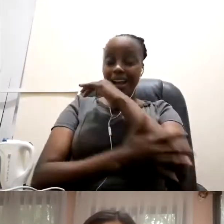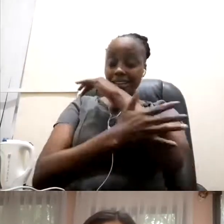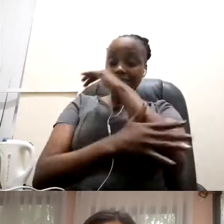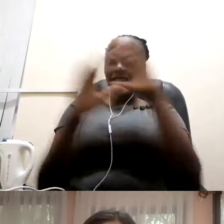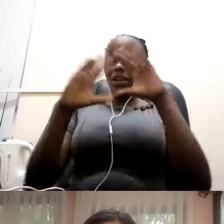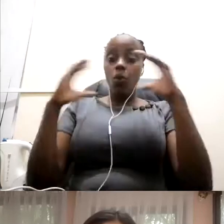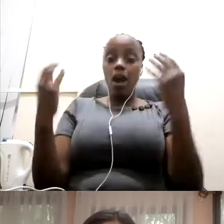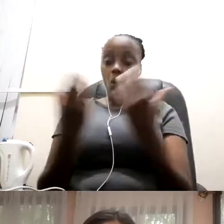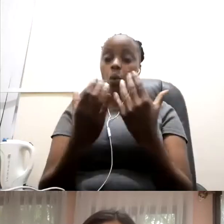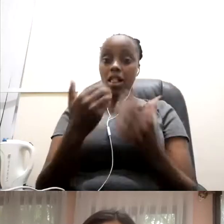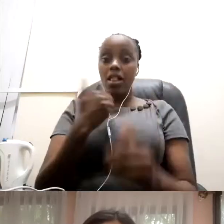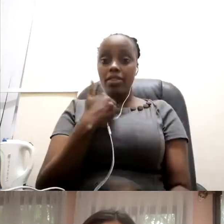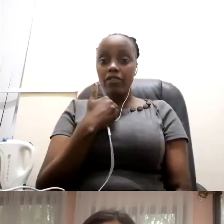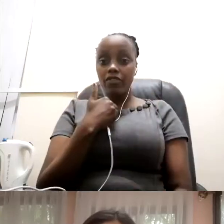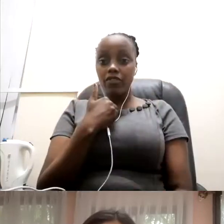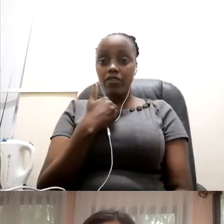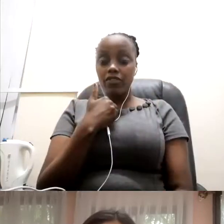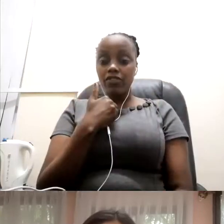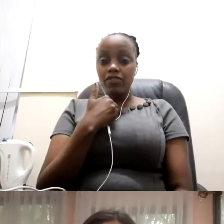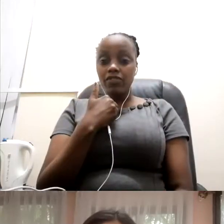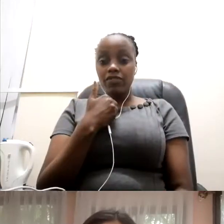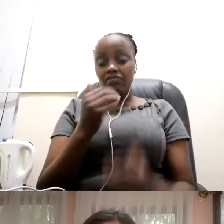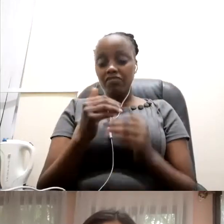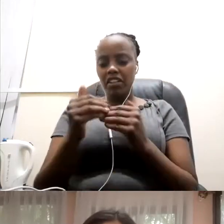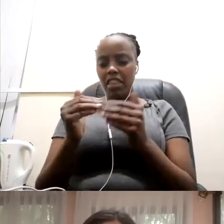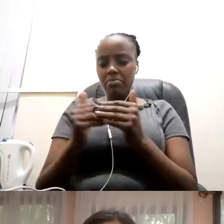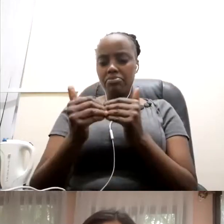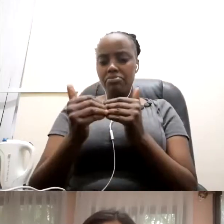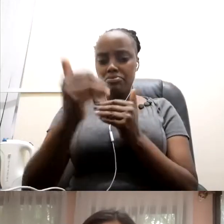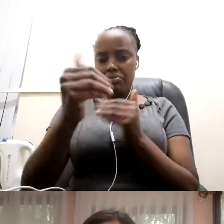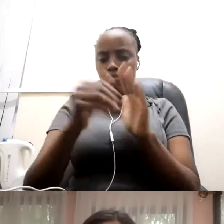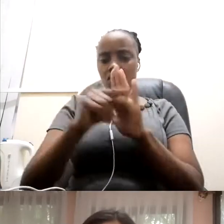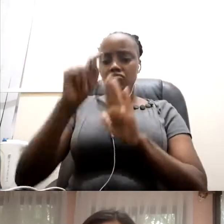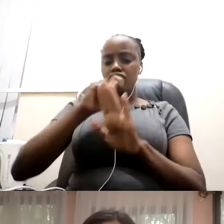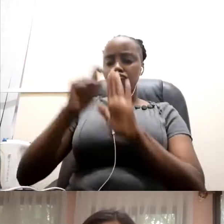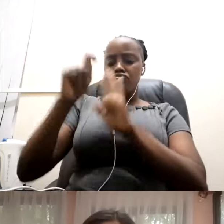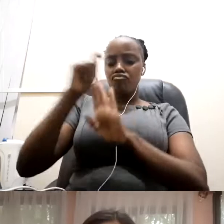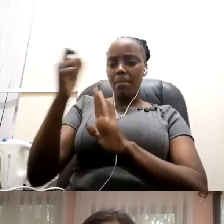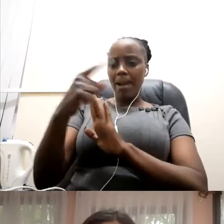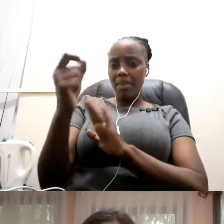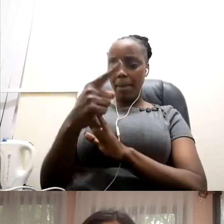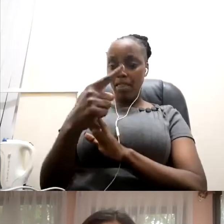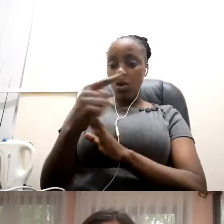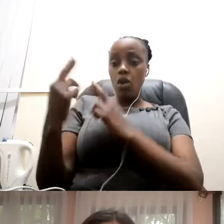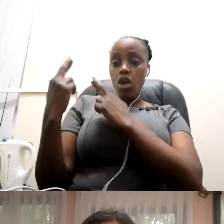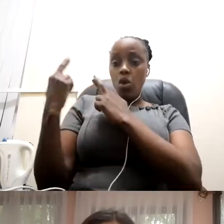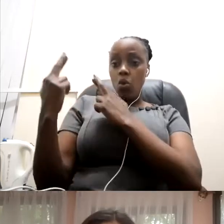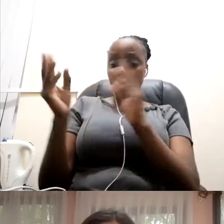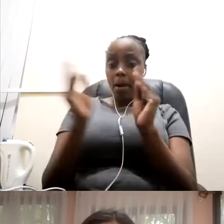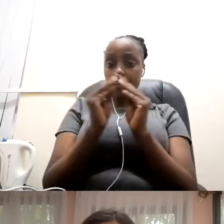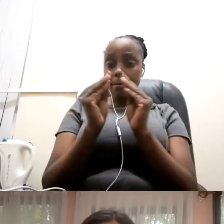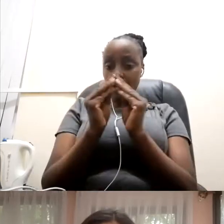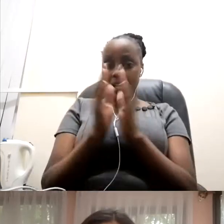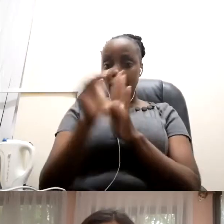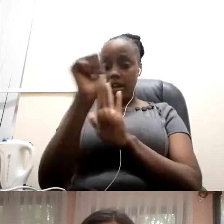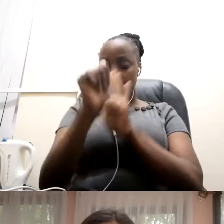going in the coming months. We really hope that this webinar and the agenda is